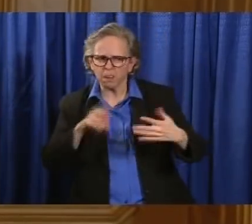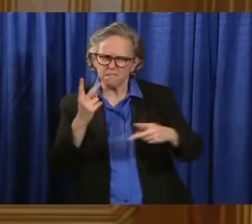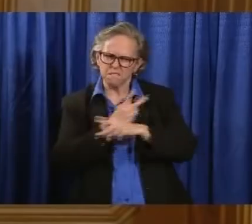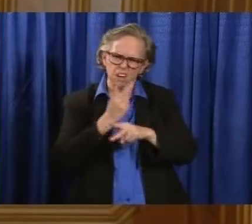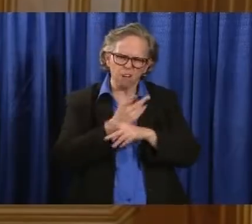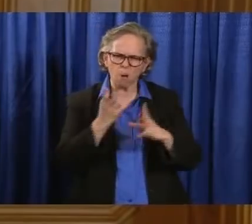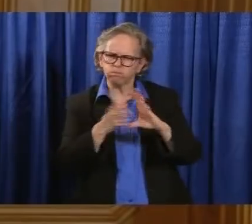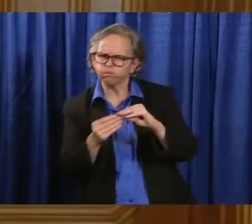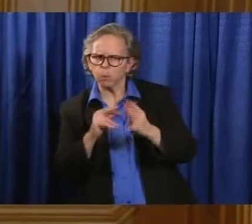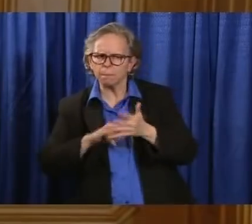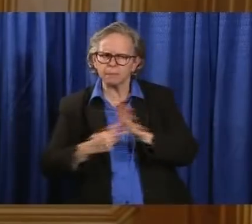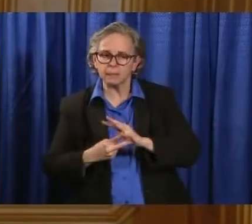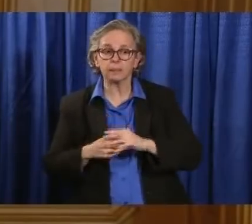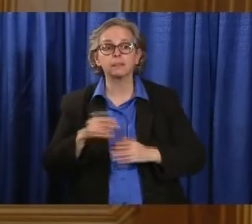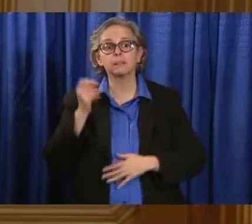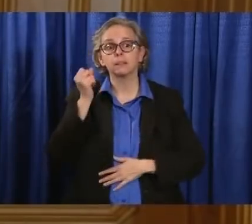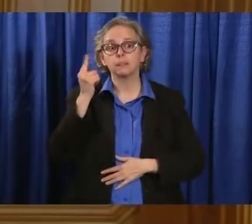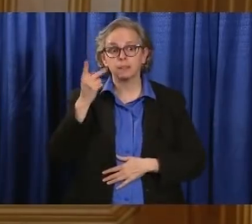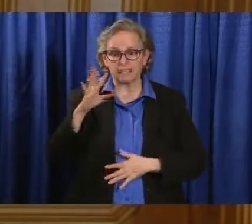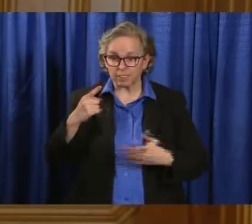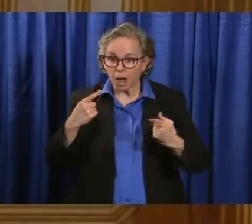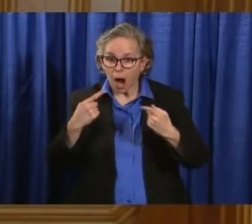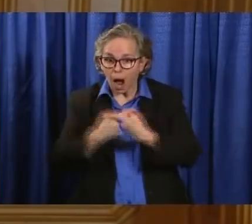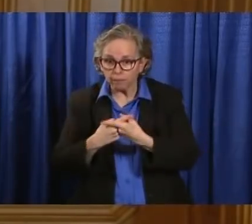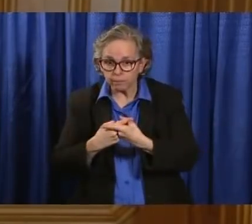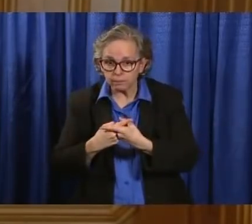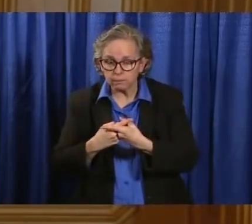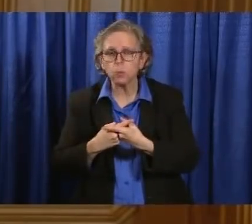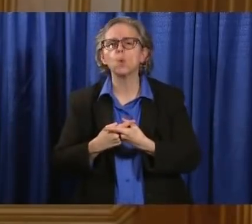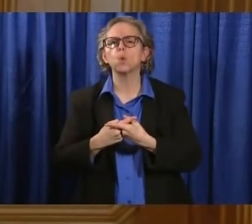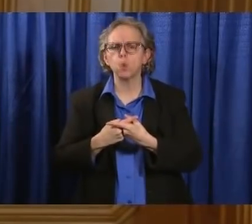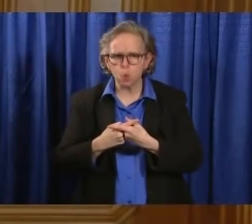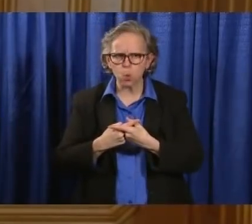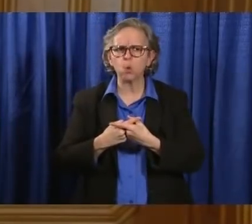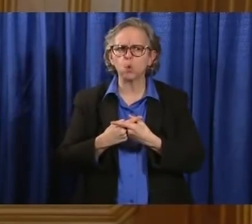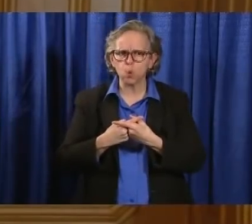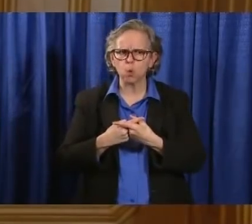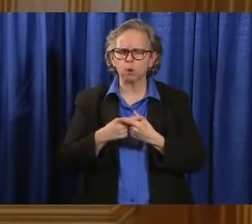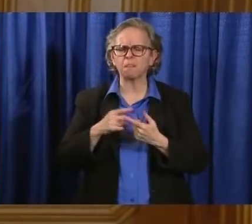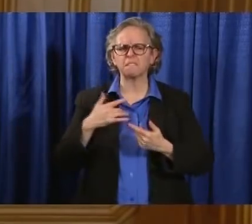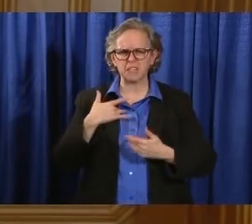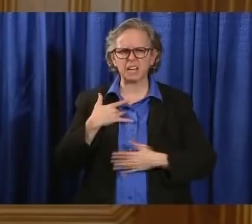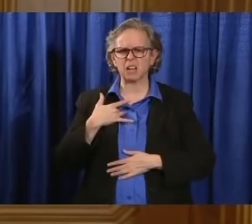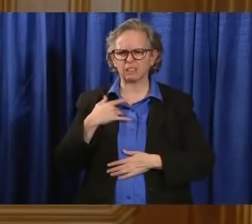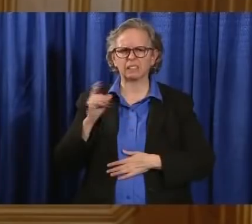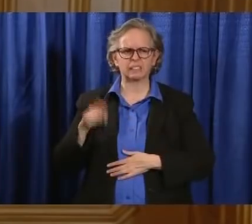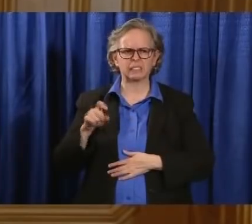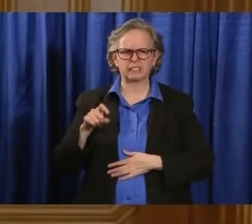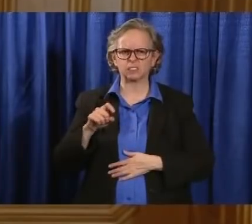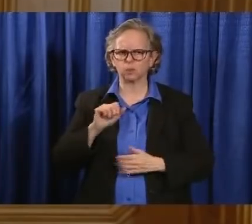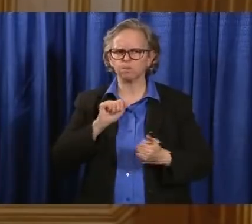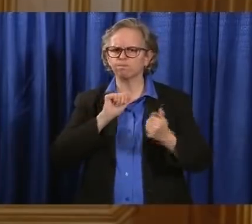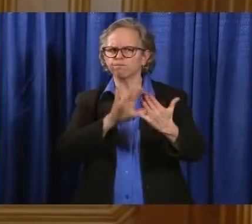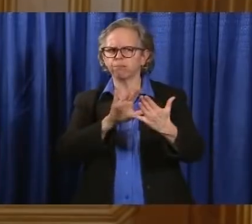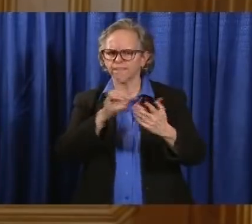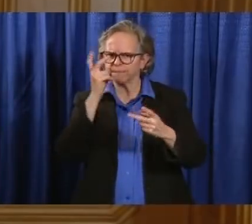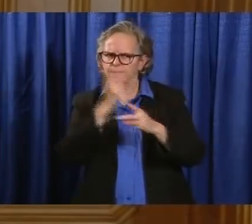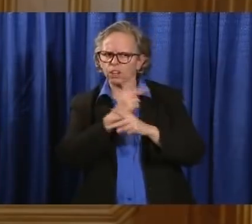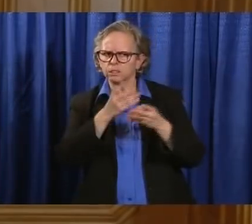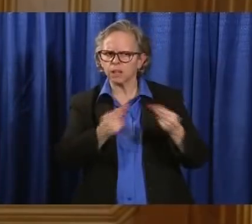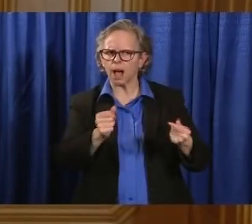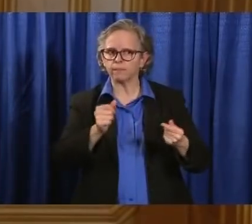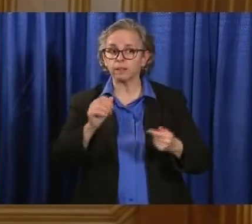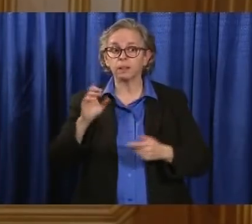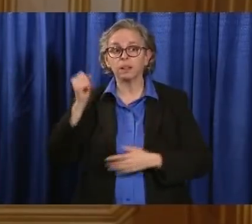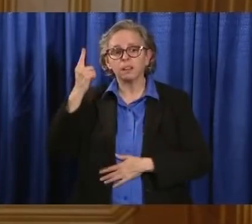and there's a conflict, there needs to be a way to resolve that, and this is a logical way to resolve that.